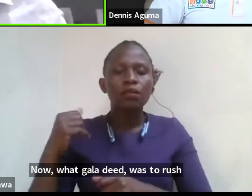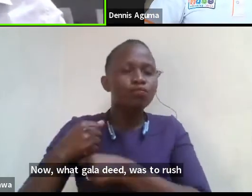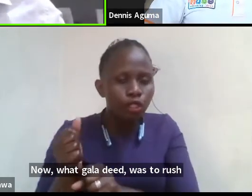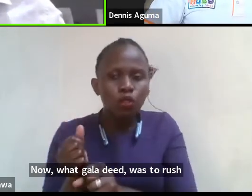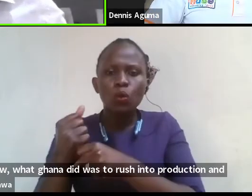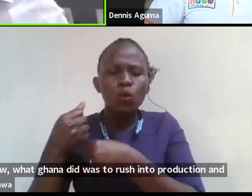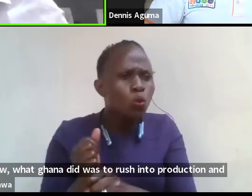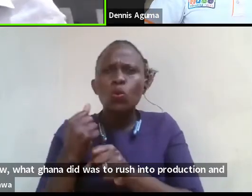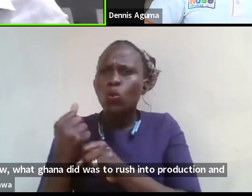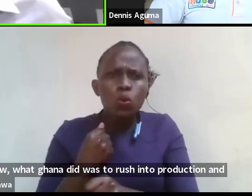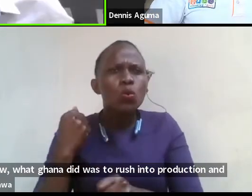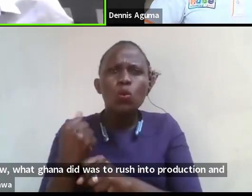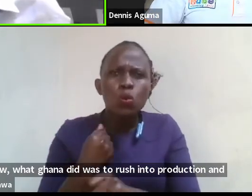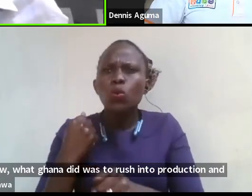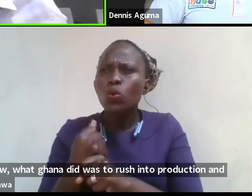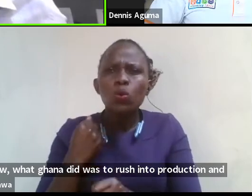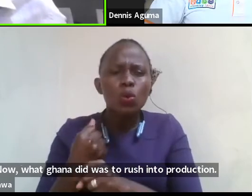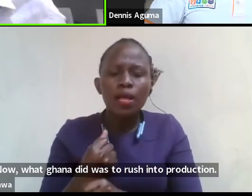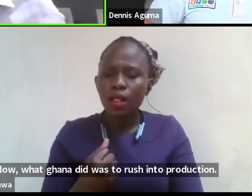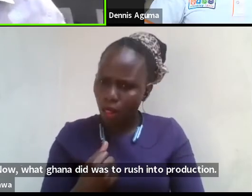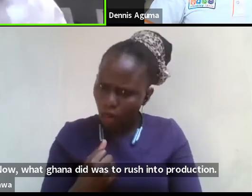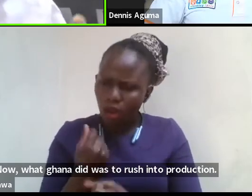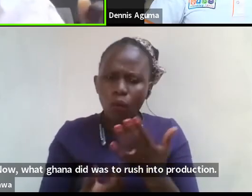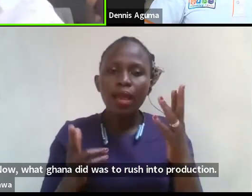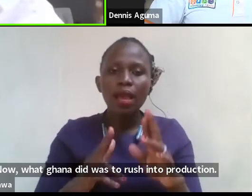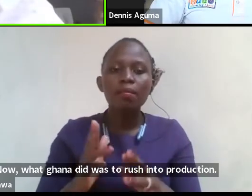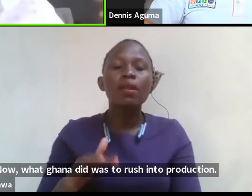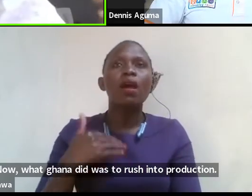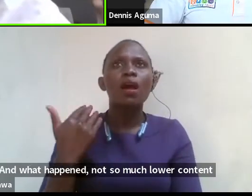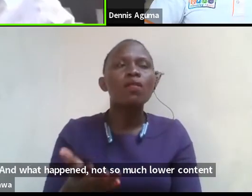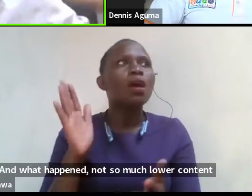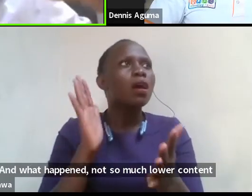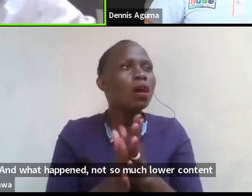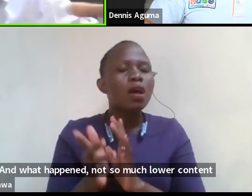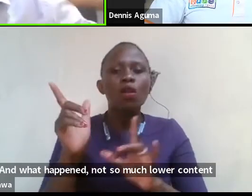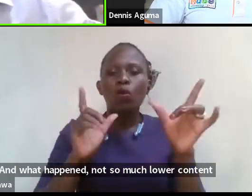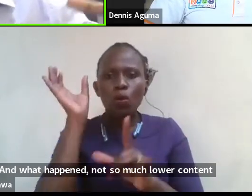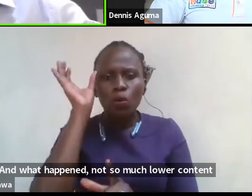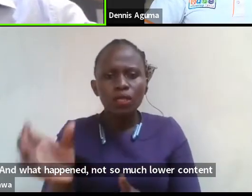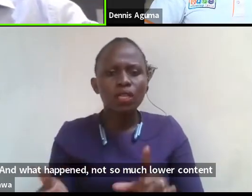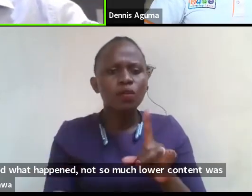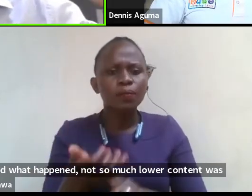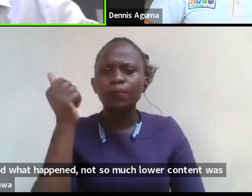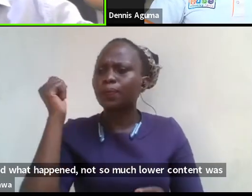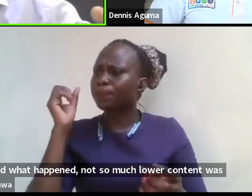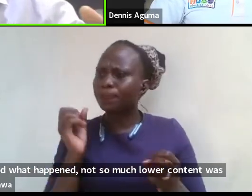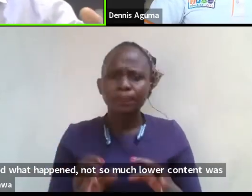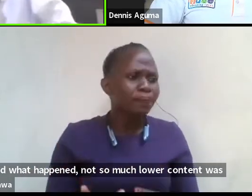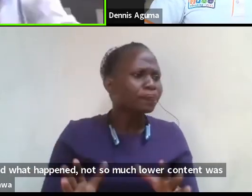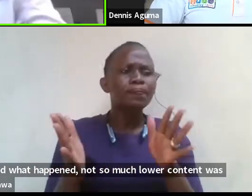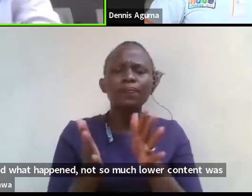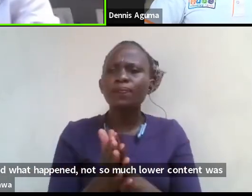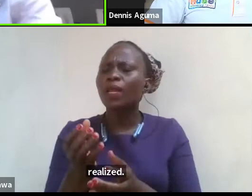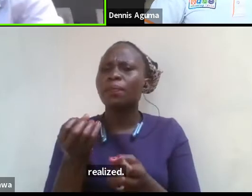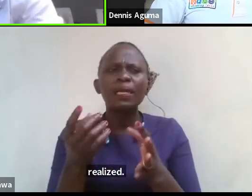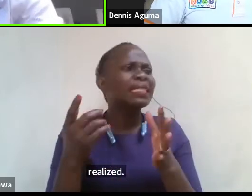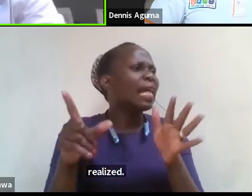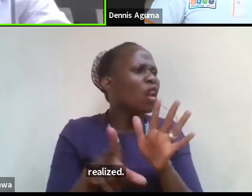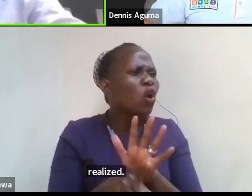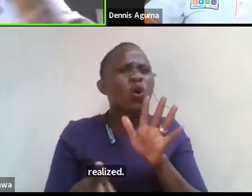what happened? Not so much local content was realized. Not so many regulations and laws were put in place for both